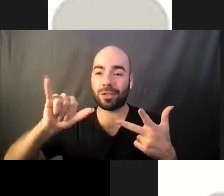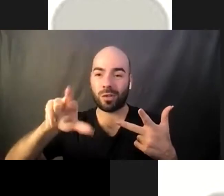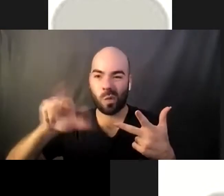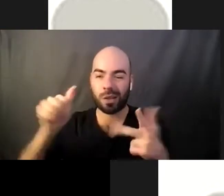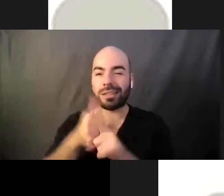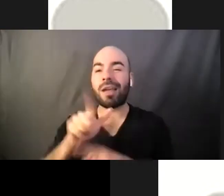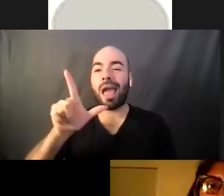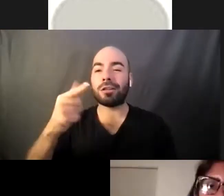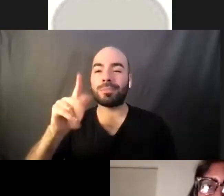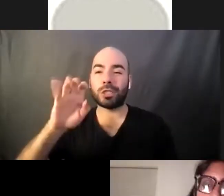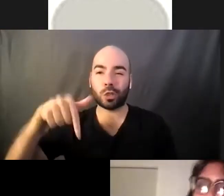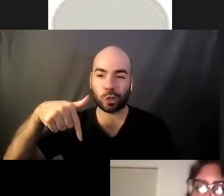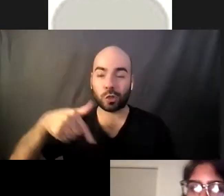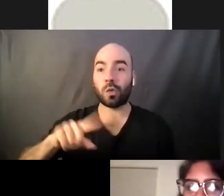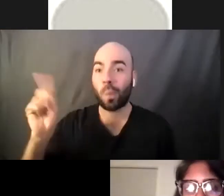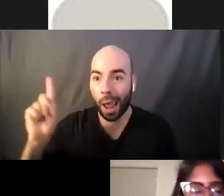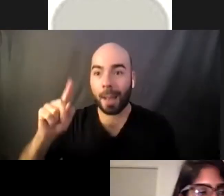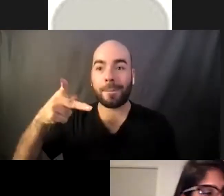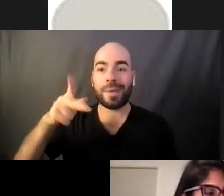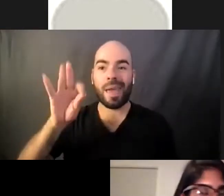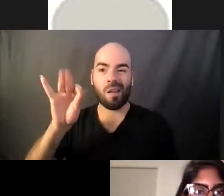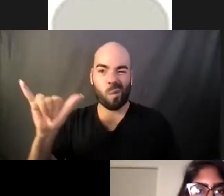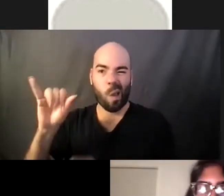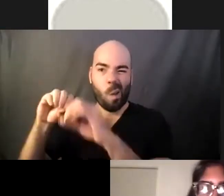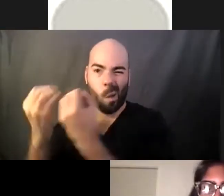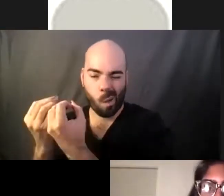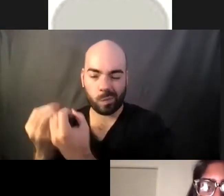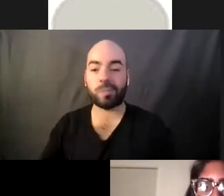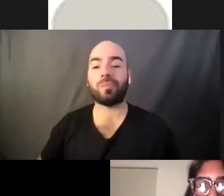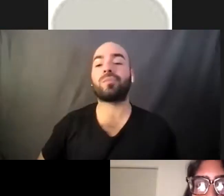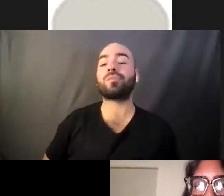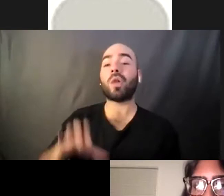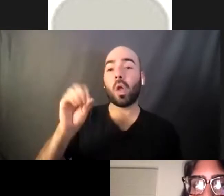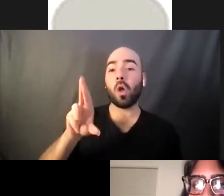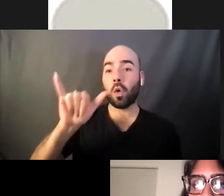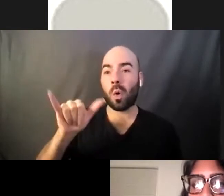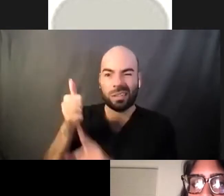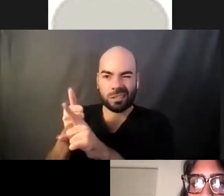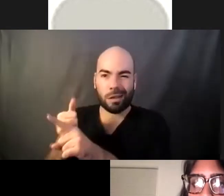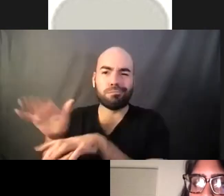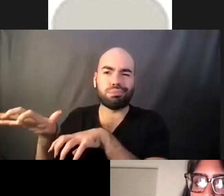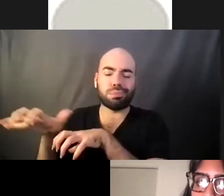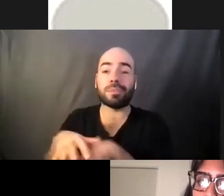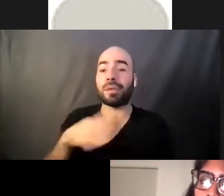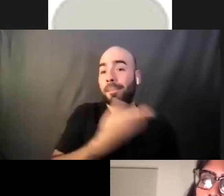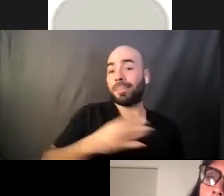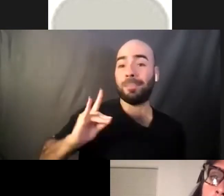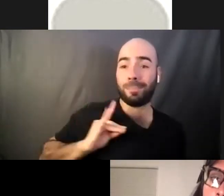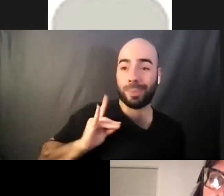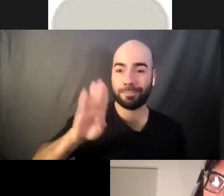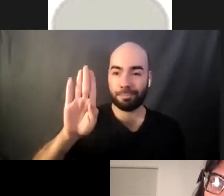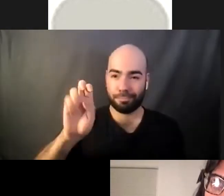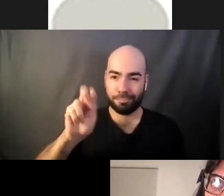at PFY. Corey Dosti is live captioning tonight's event, and Benny Yamas is doing the